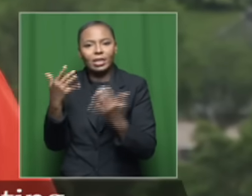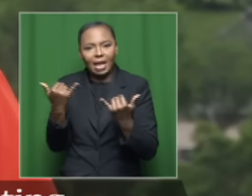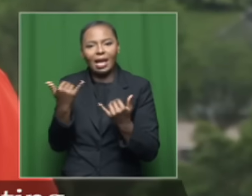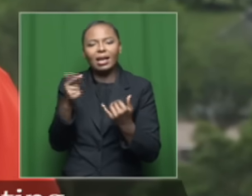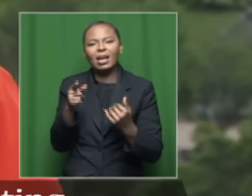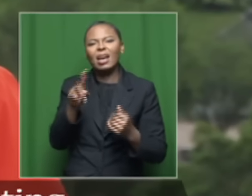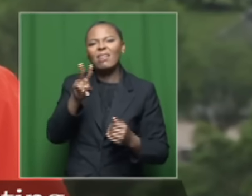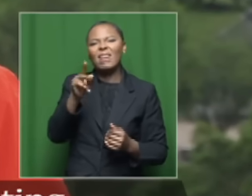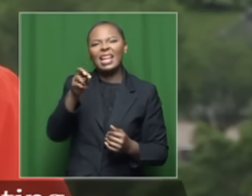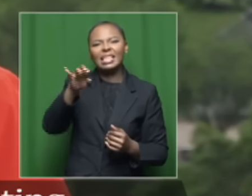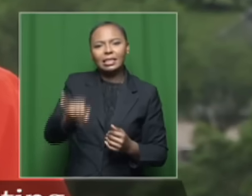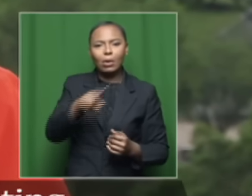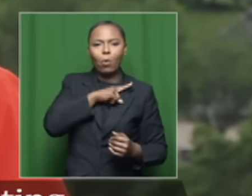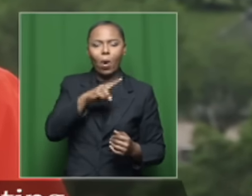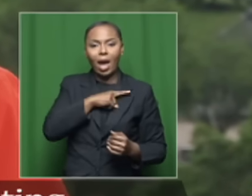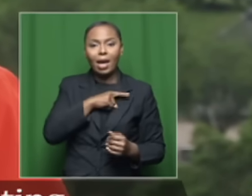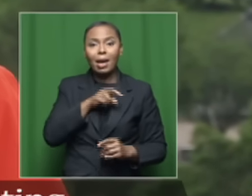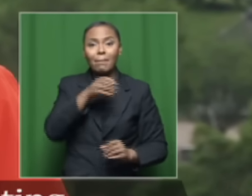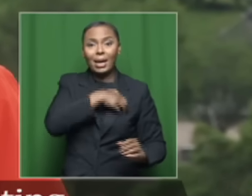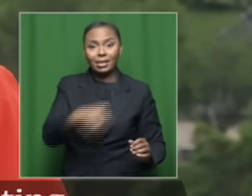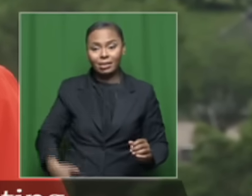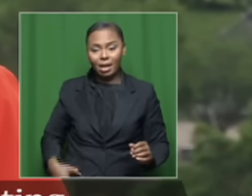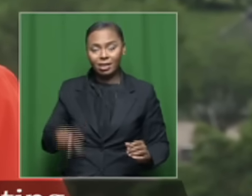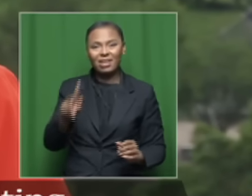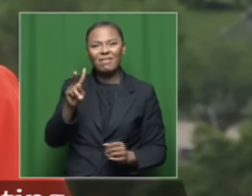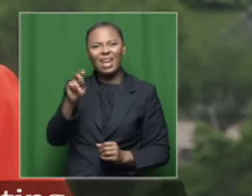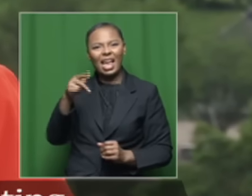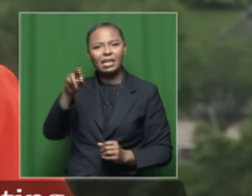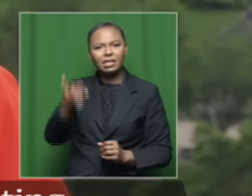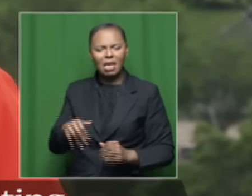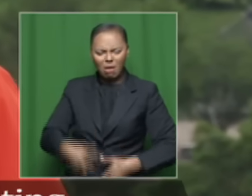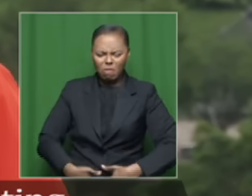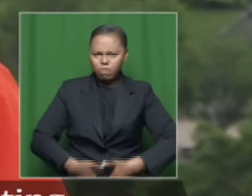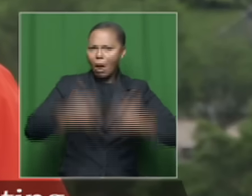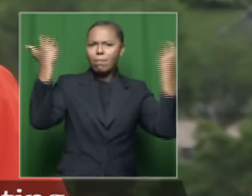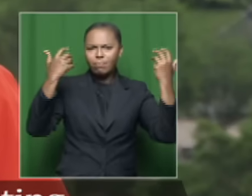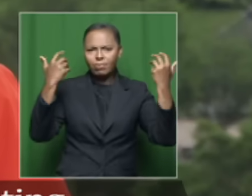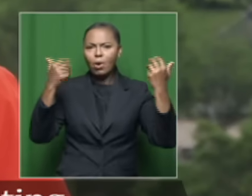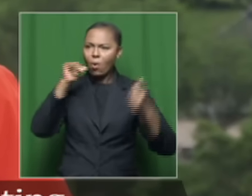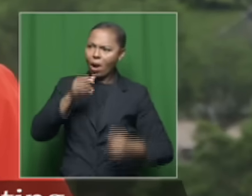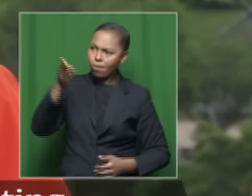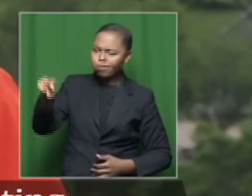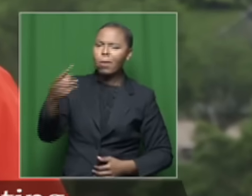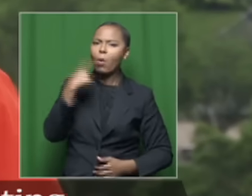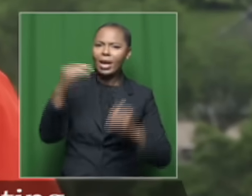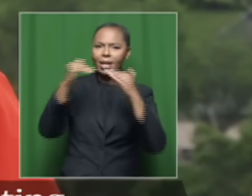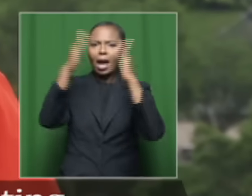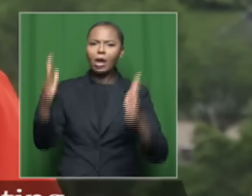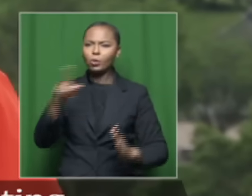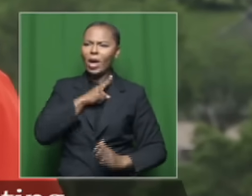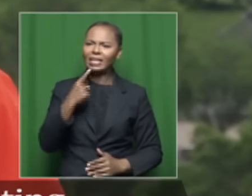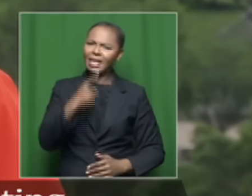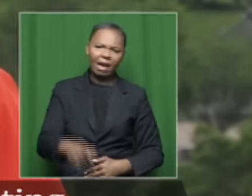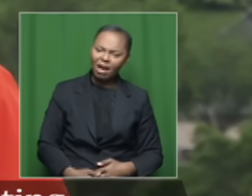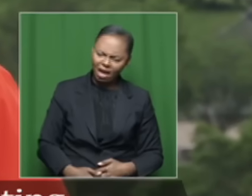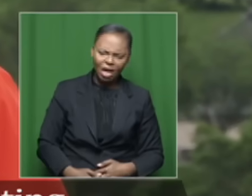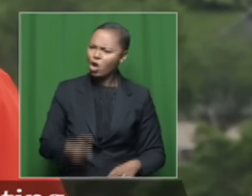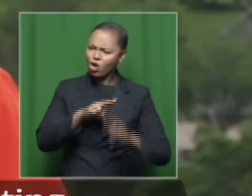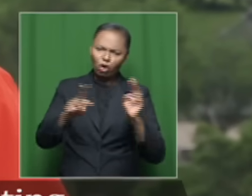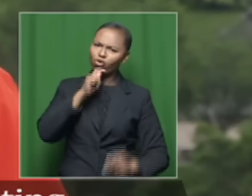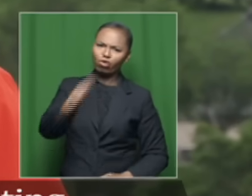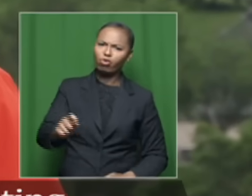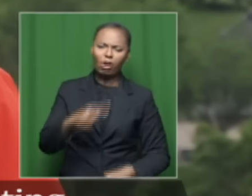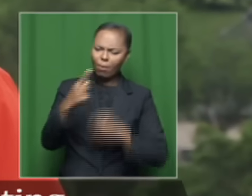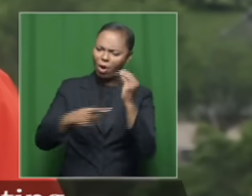in February when he got angry in the White House about things he believed were being said that weren't true about his country.